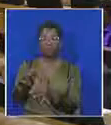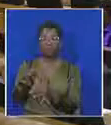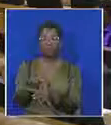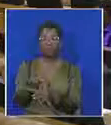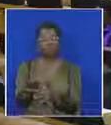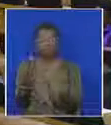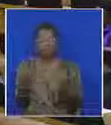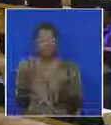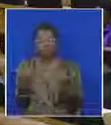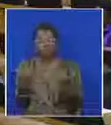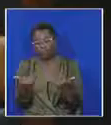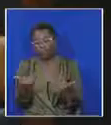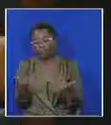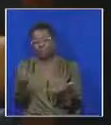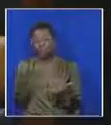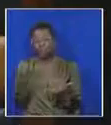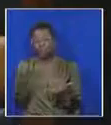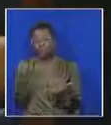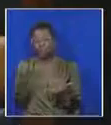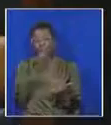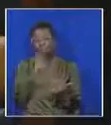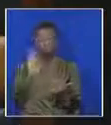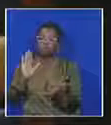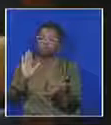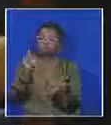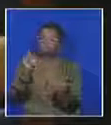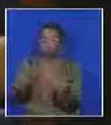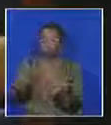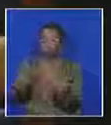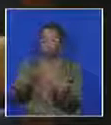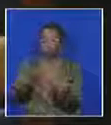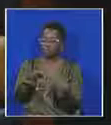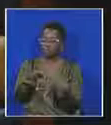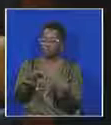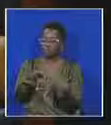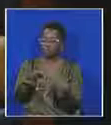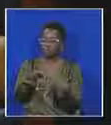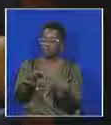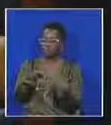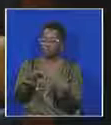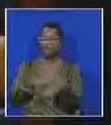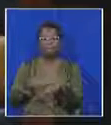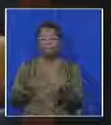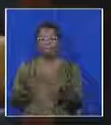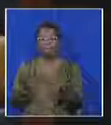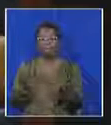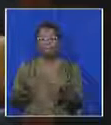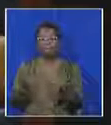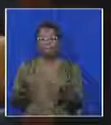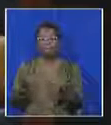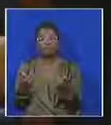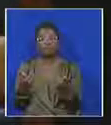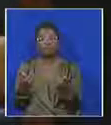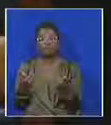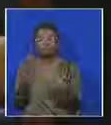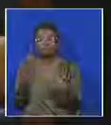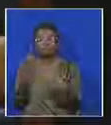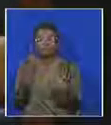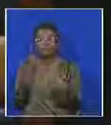he says he's one of those who did not vote for apartheid. Point of order. Now, I don't see what the question